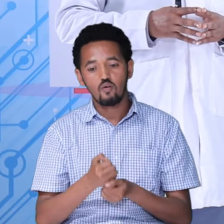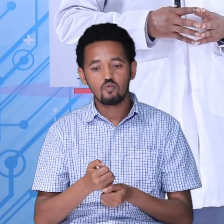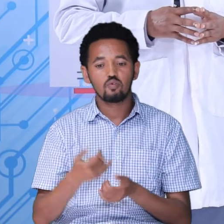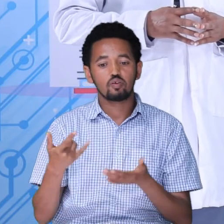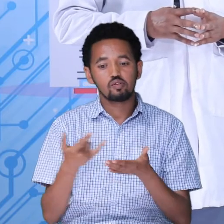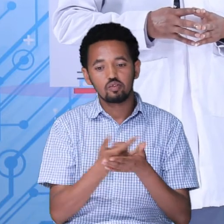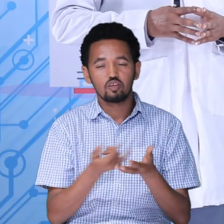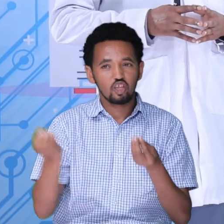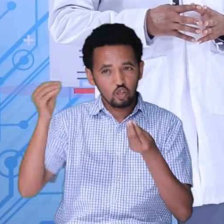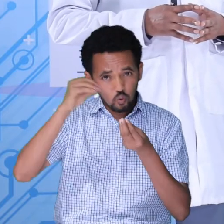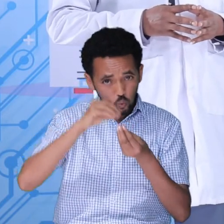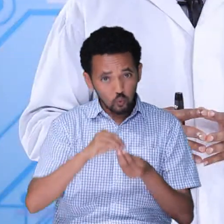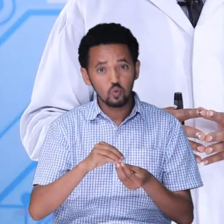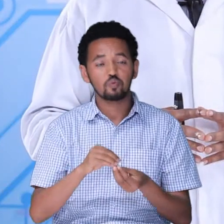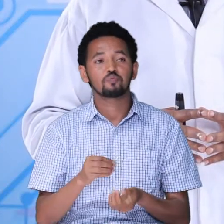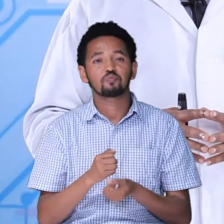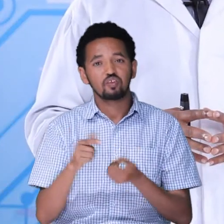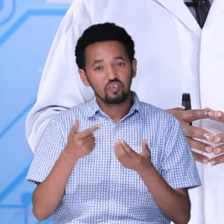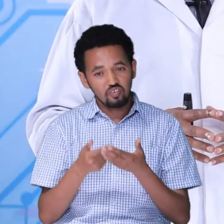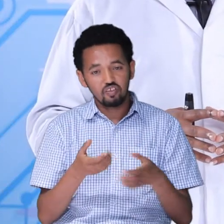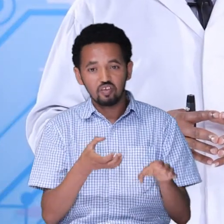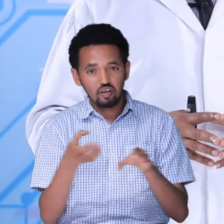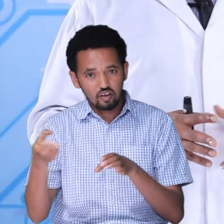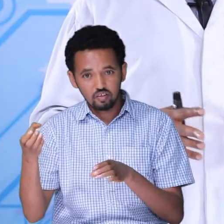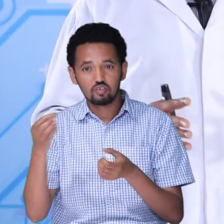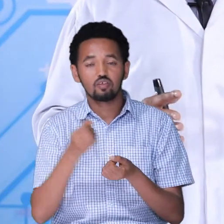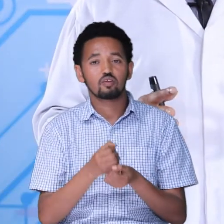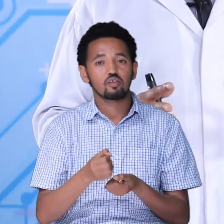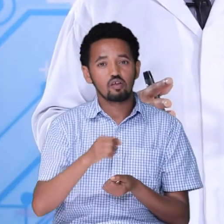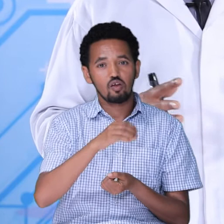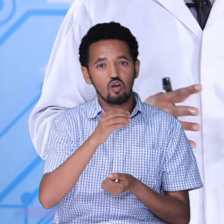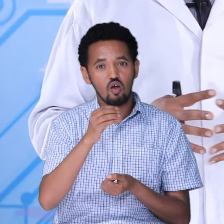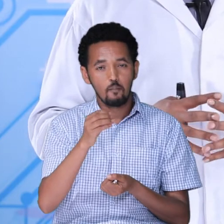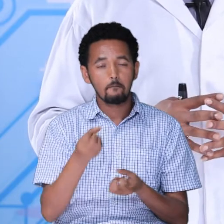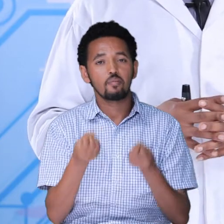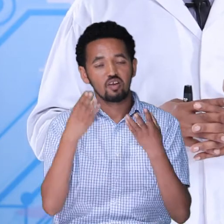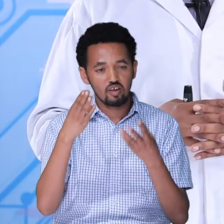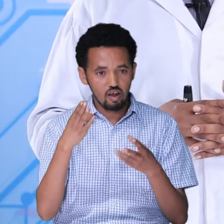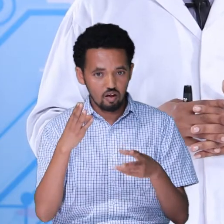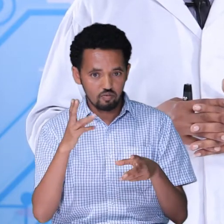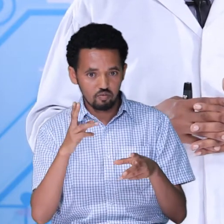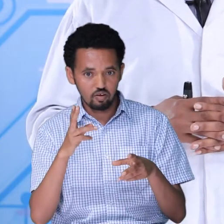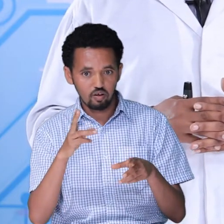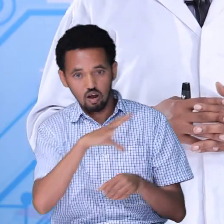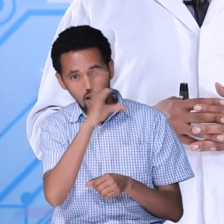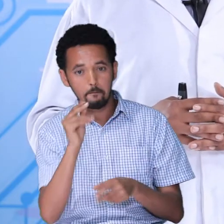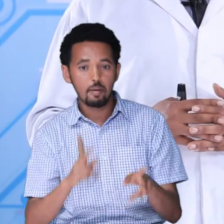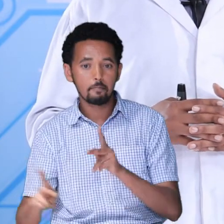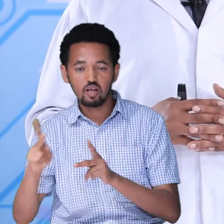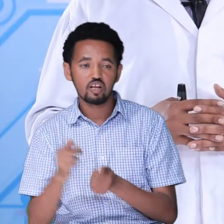It includes the current history of Africa. Many African people